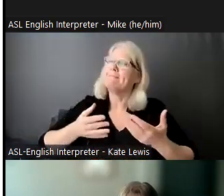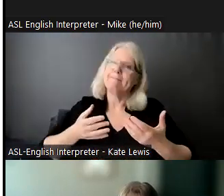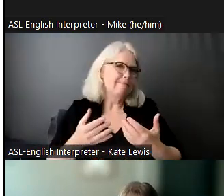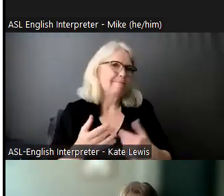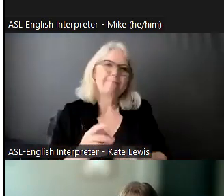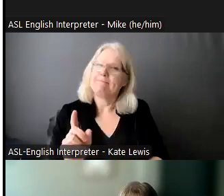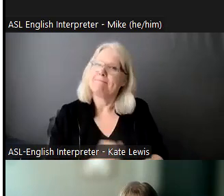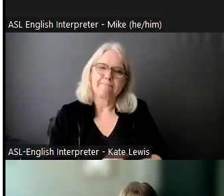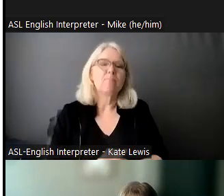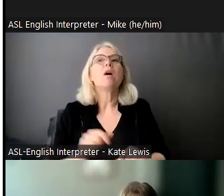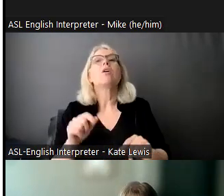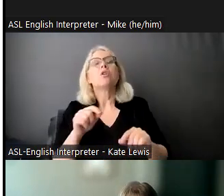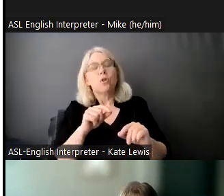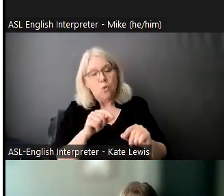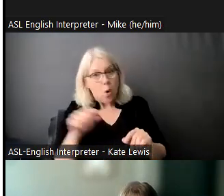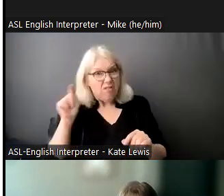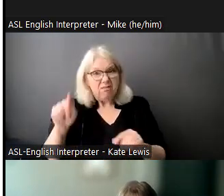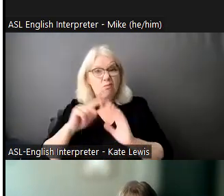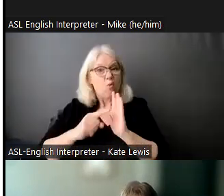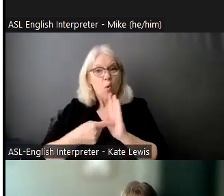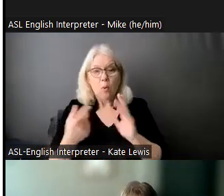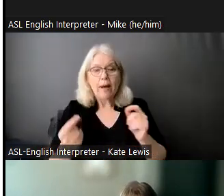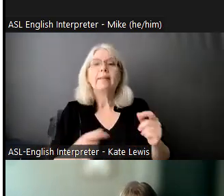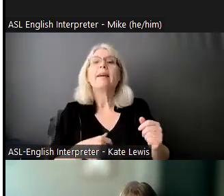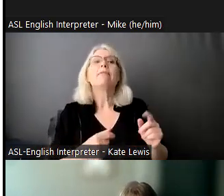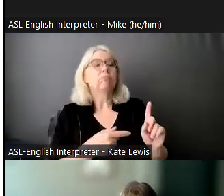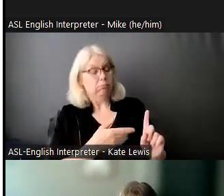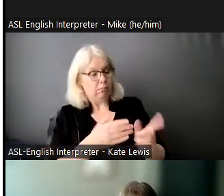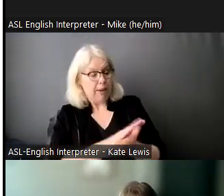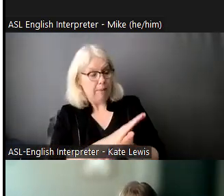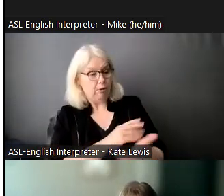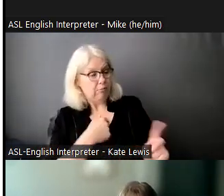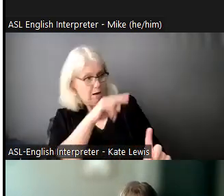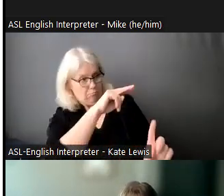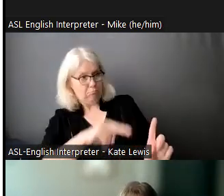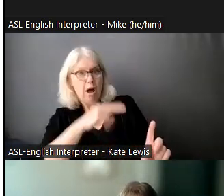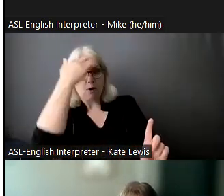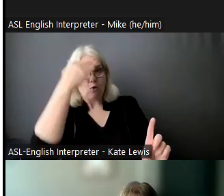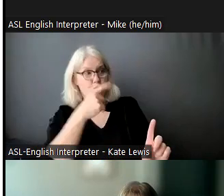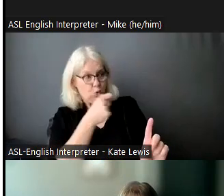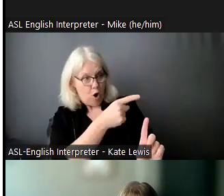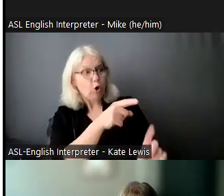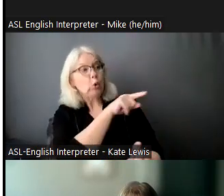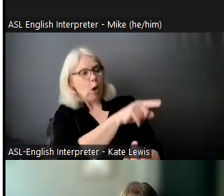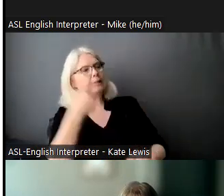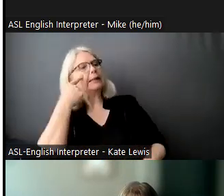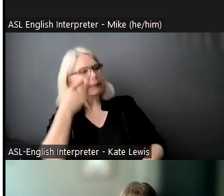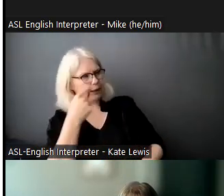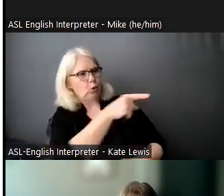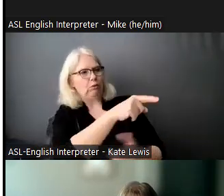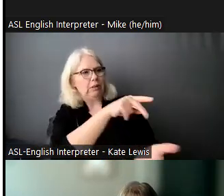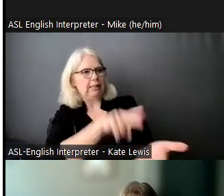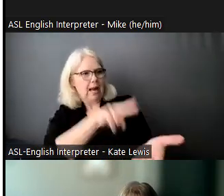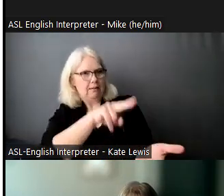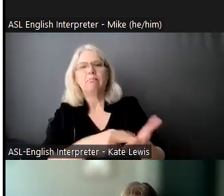saying, yes, you are the person who you say you are. I've identified you and you were sitting in front of me and you signed this document. So it adds